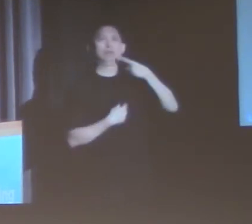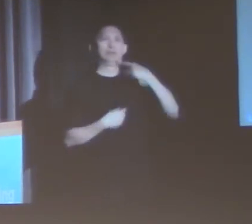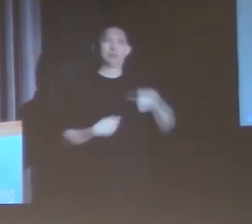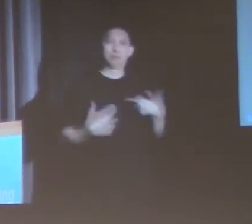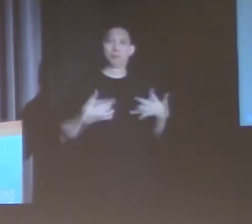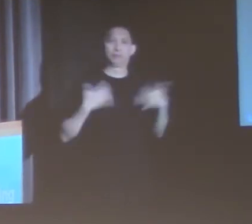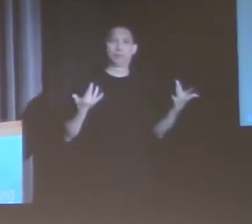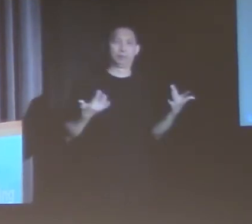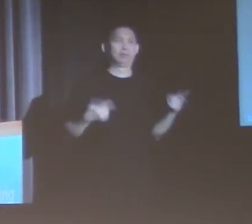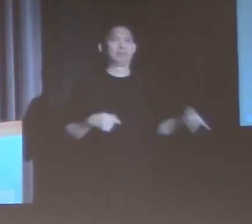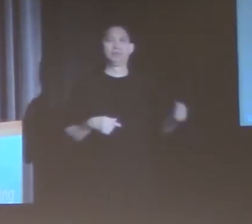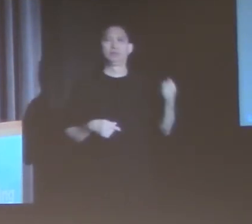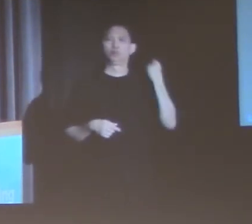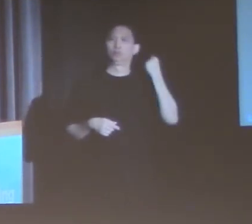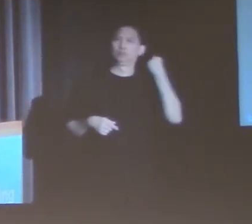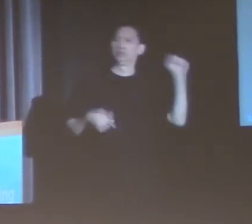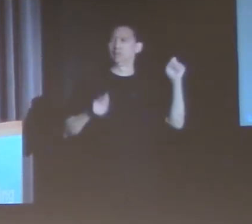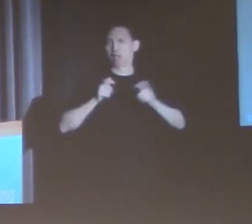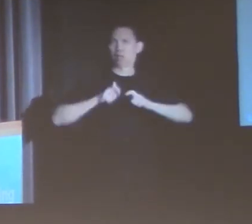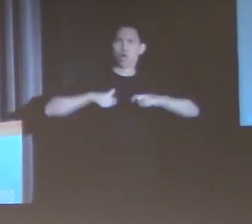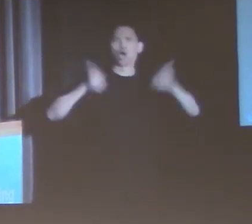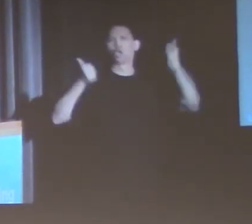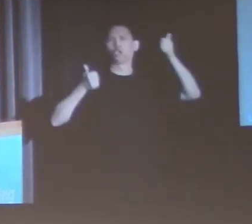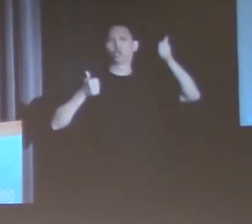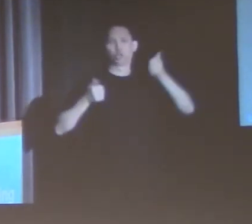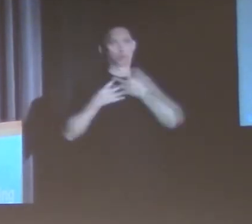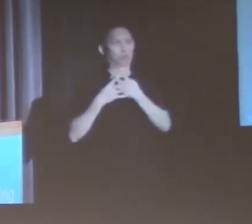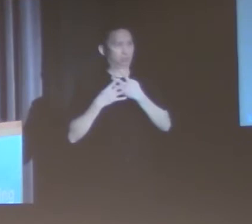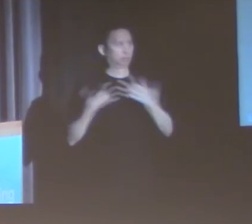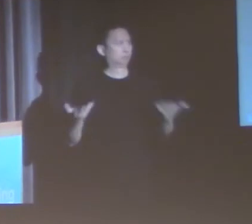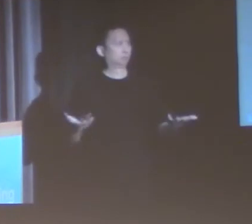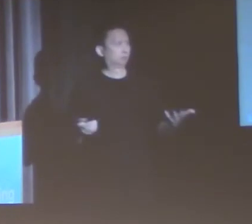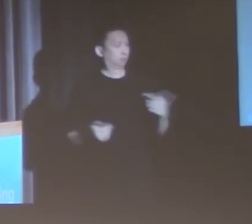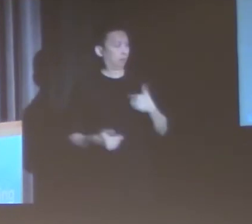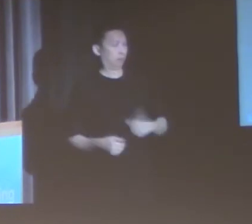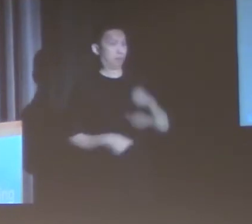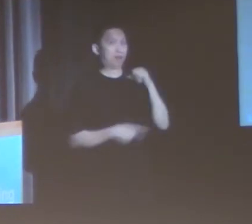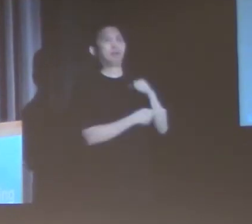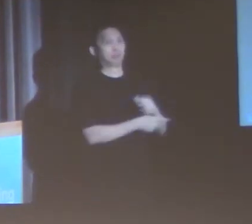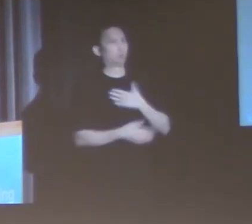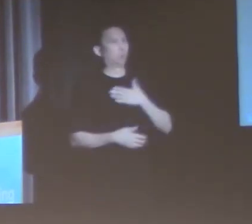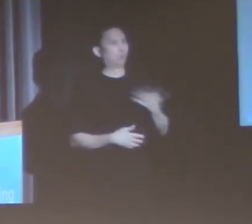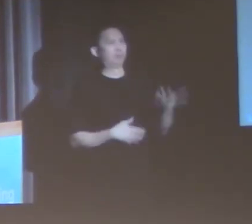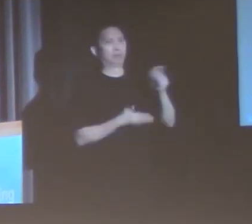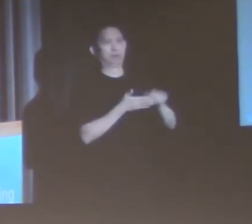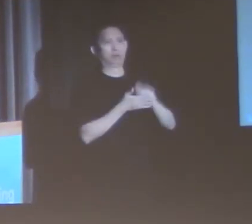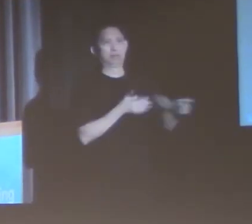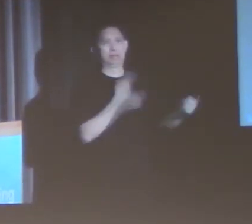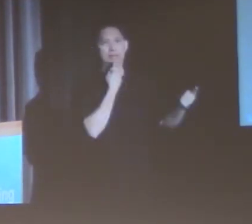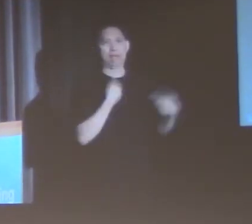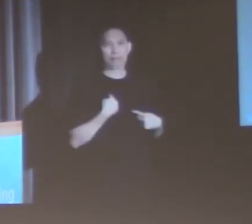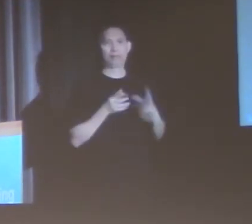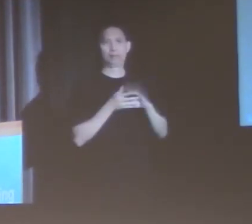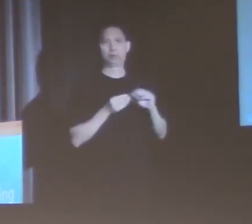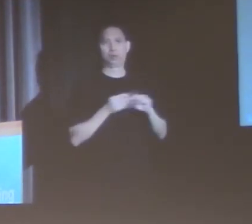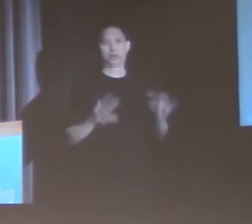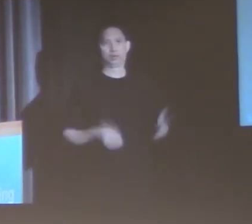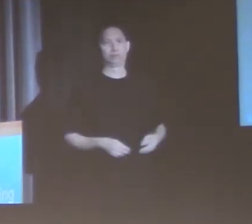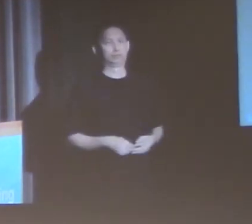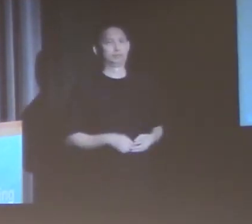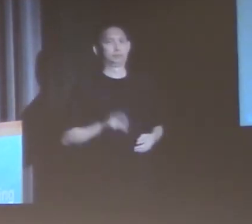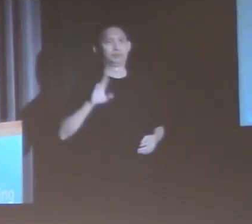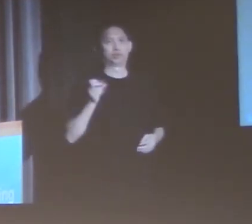prison. That I'm just so proud of him that he's willing to do that. And resisting that ideology